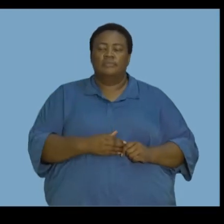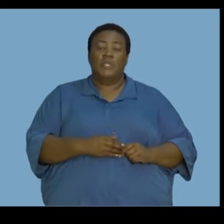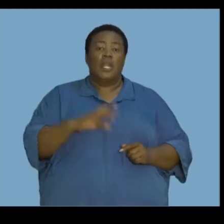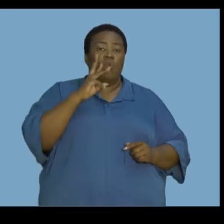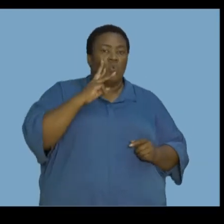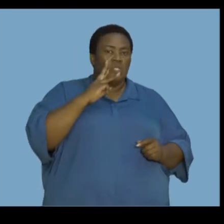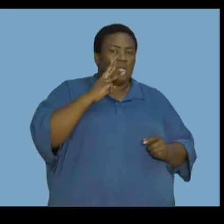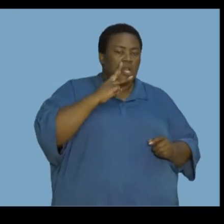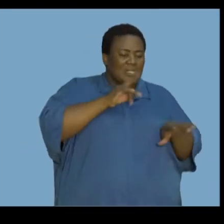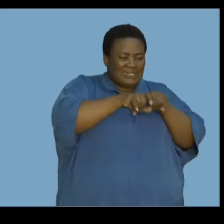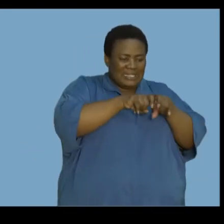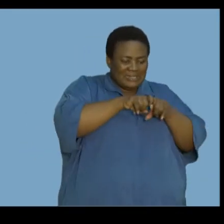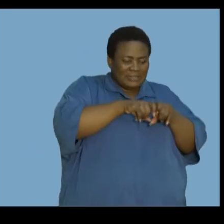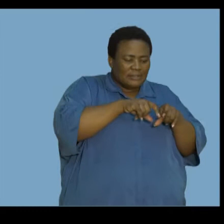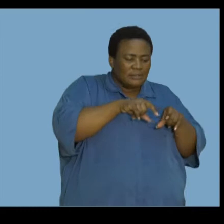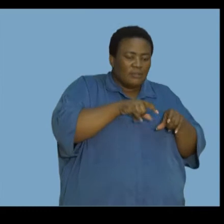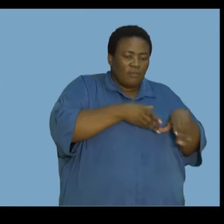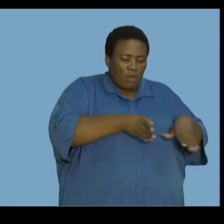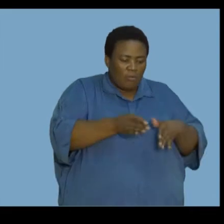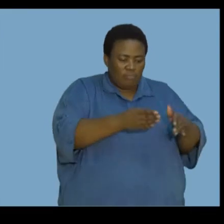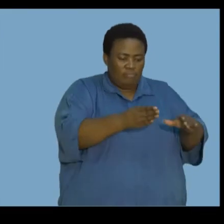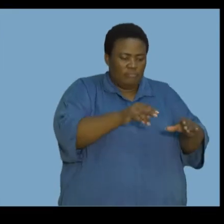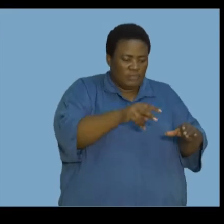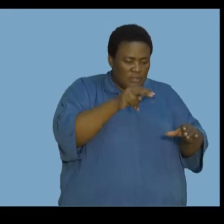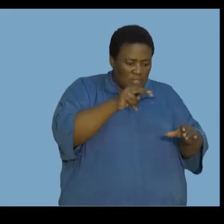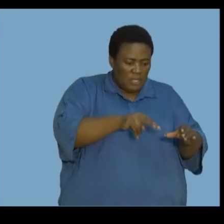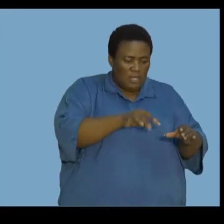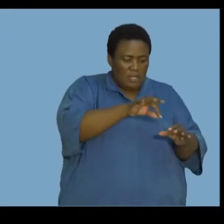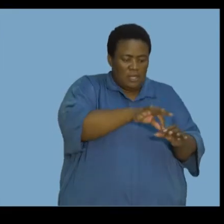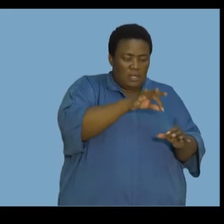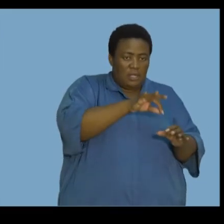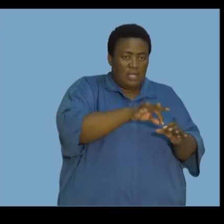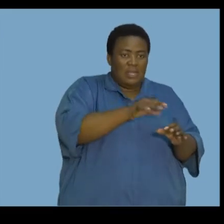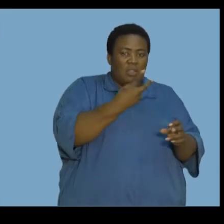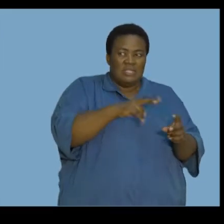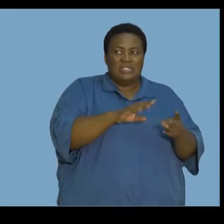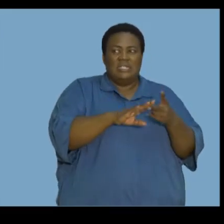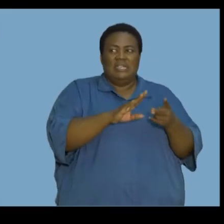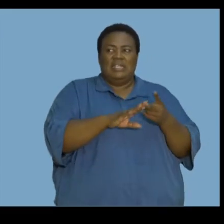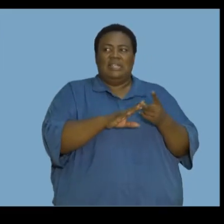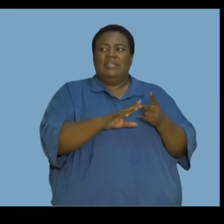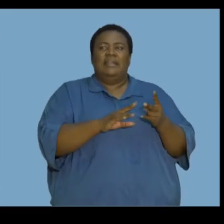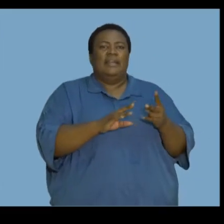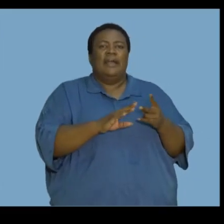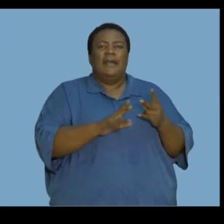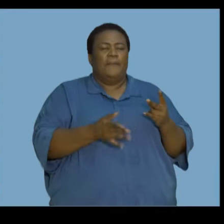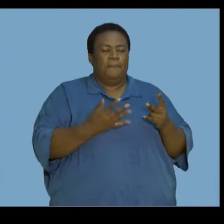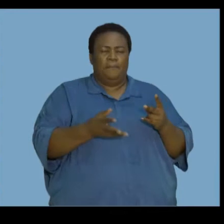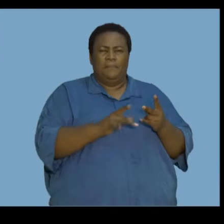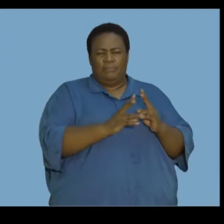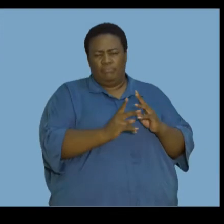from a stream reveals the presence of the following invertebrates: leeches, a rat tail